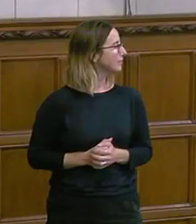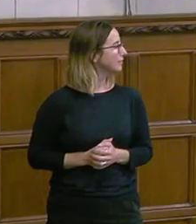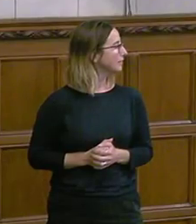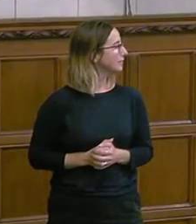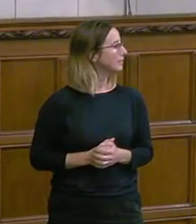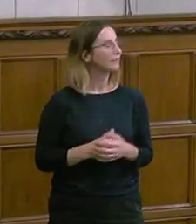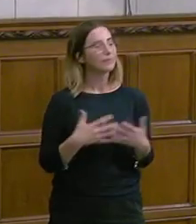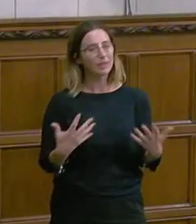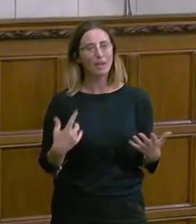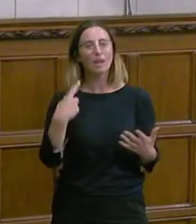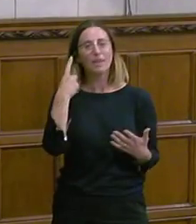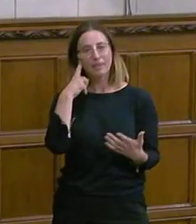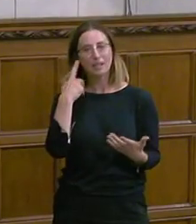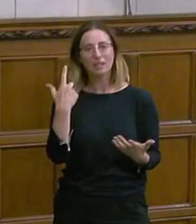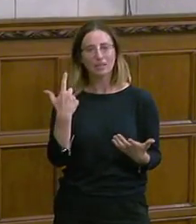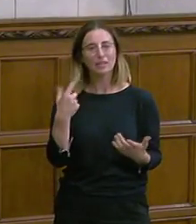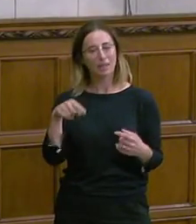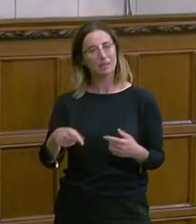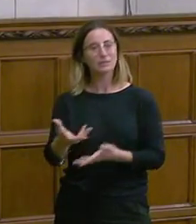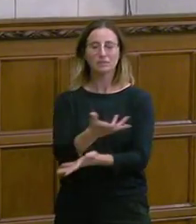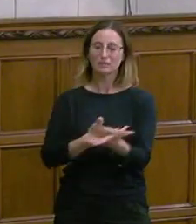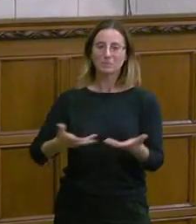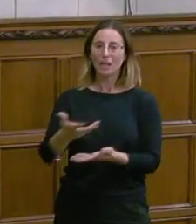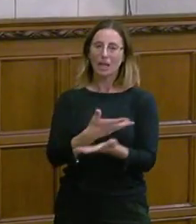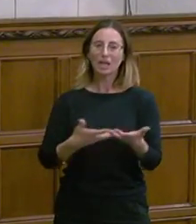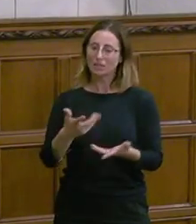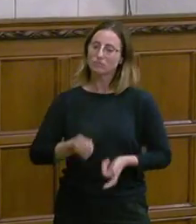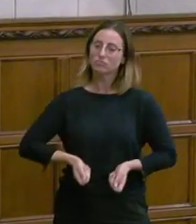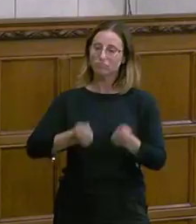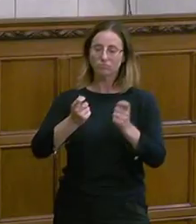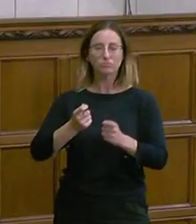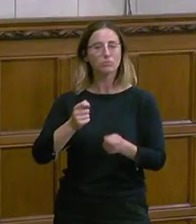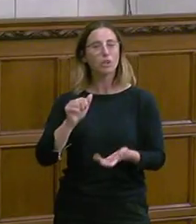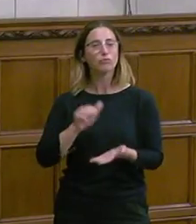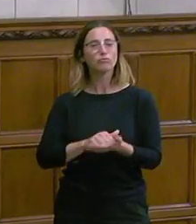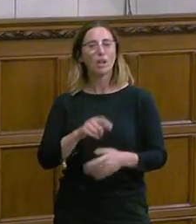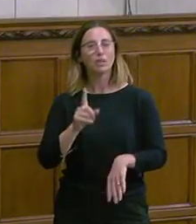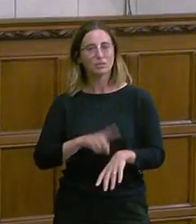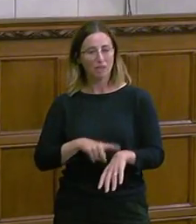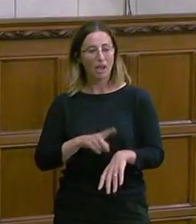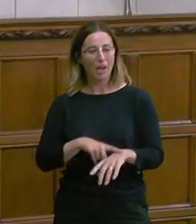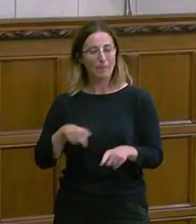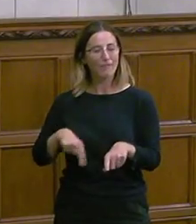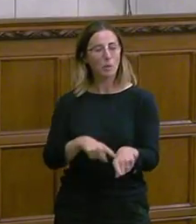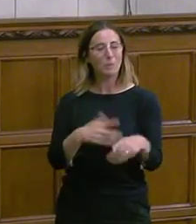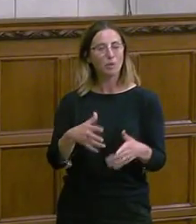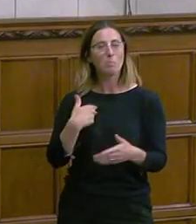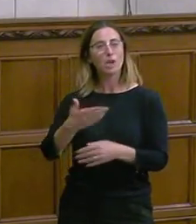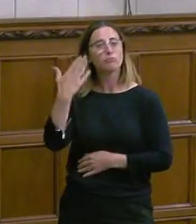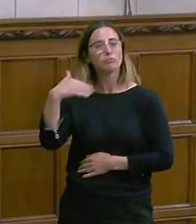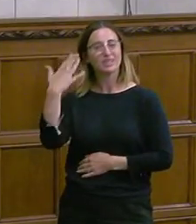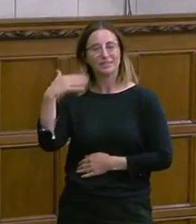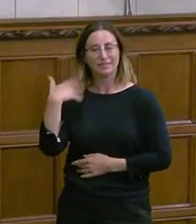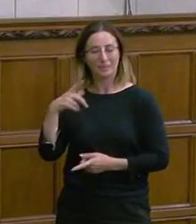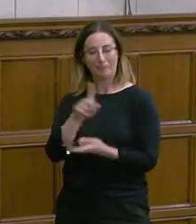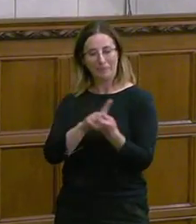It is, I think, a timely debate following on from my recent meetings with members of the All-Party Parliamentary Group on